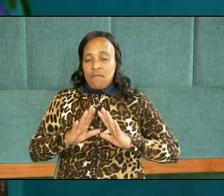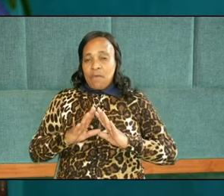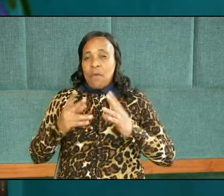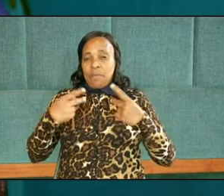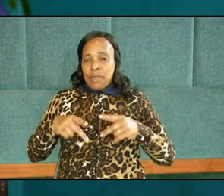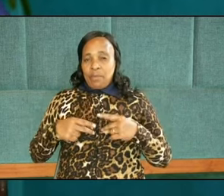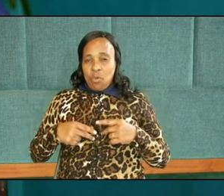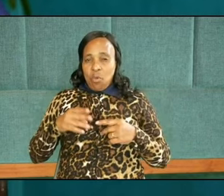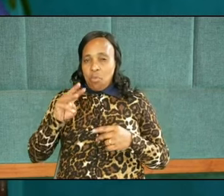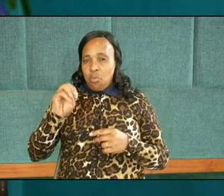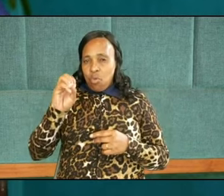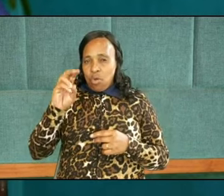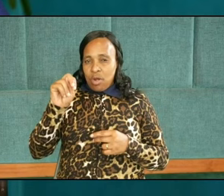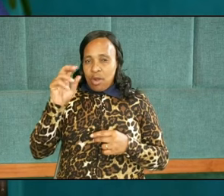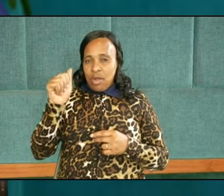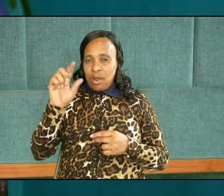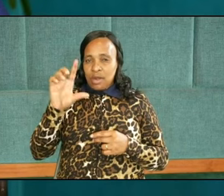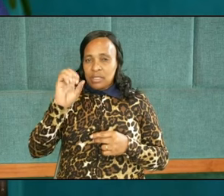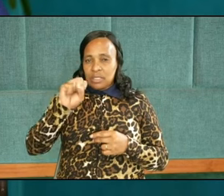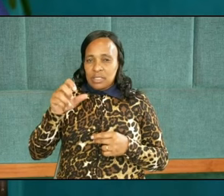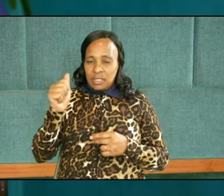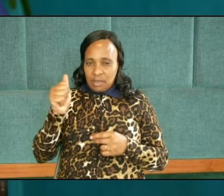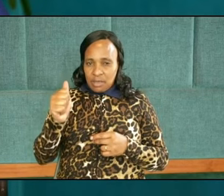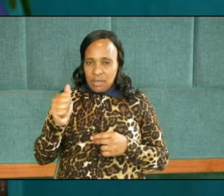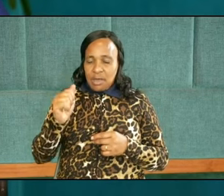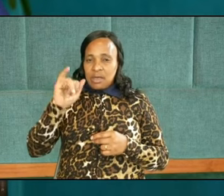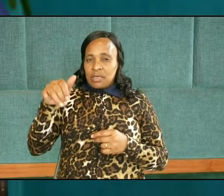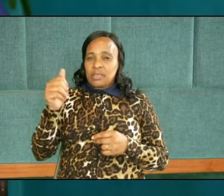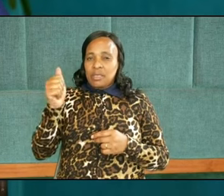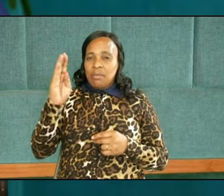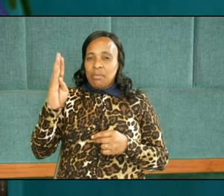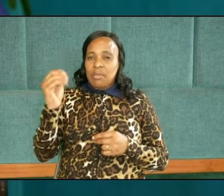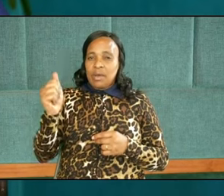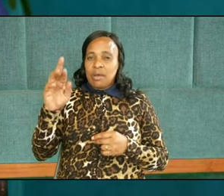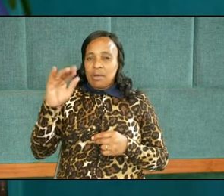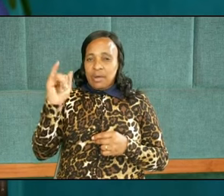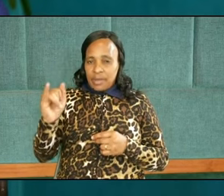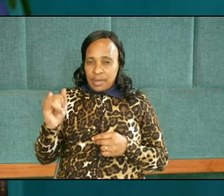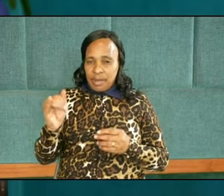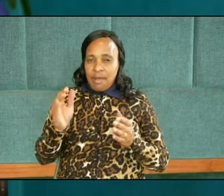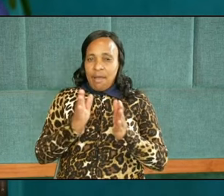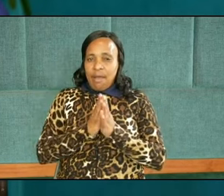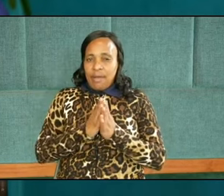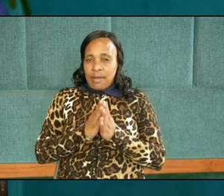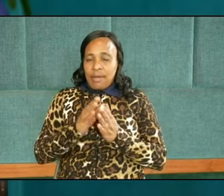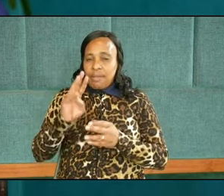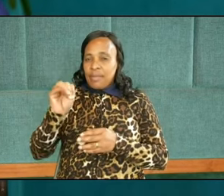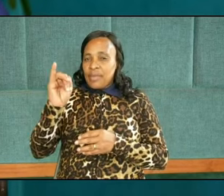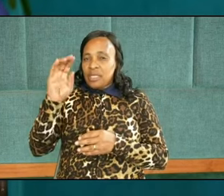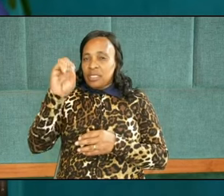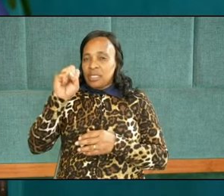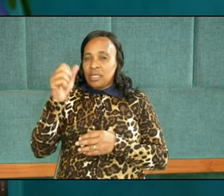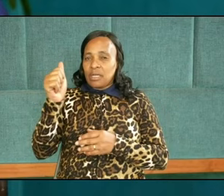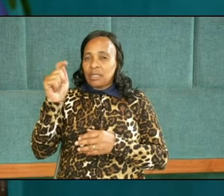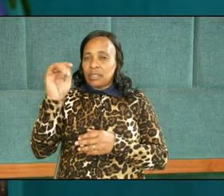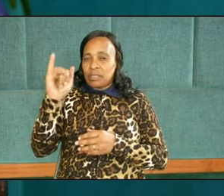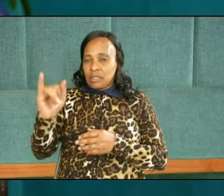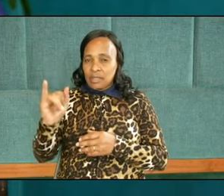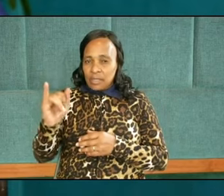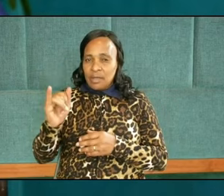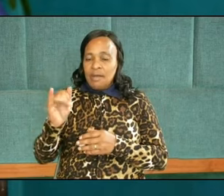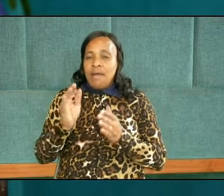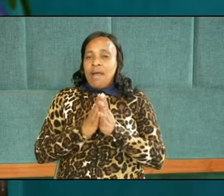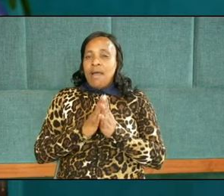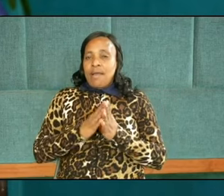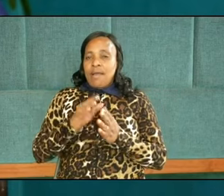of Mona Lisa to my furthest right, Jabari right next to me on the right. I have Misati next to me on the left,